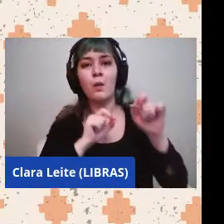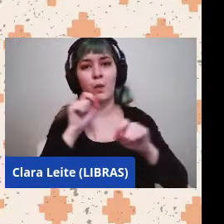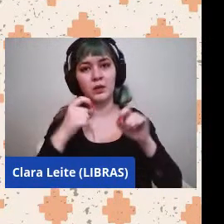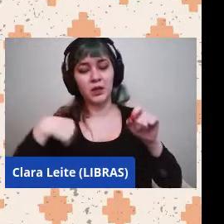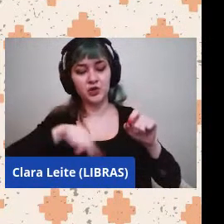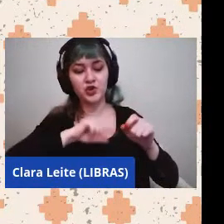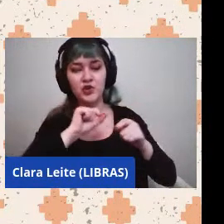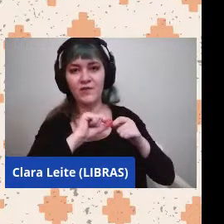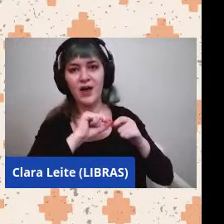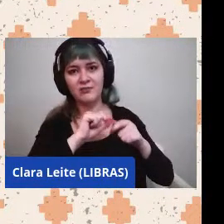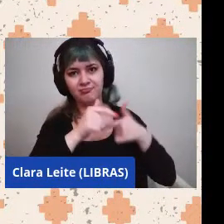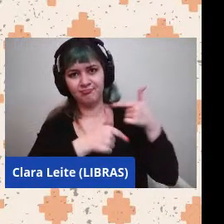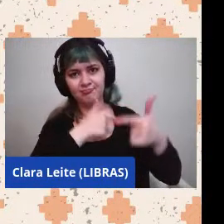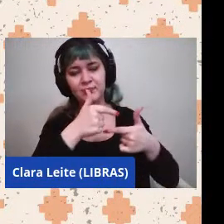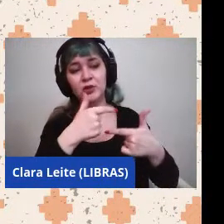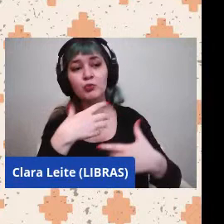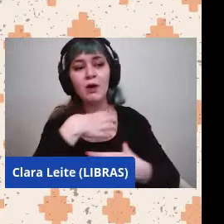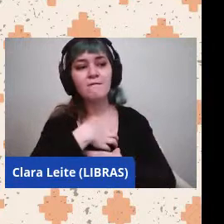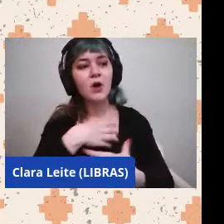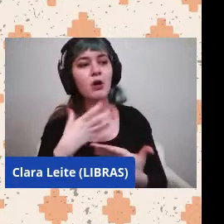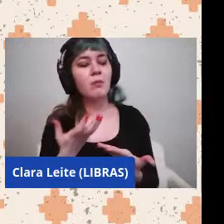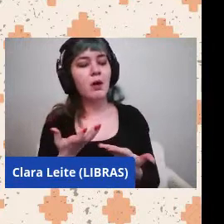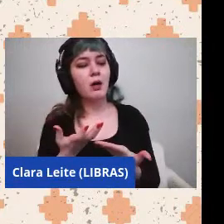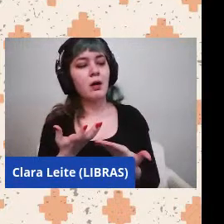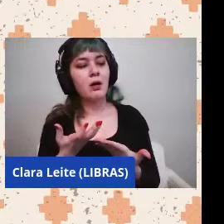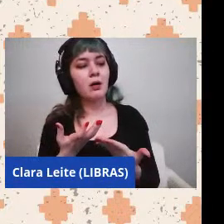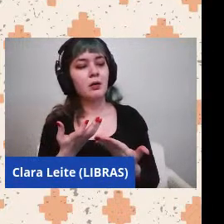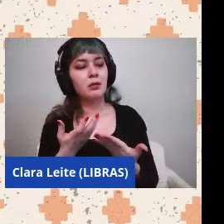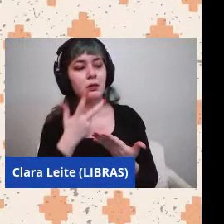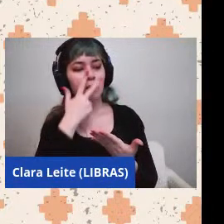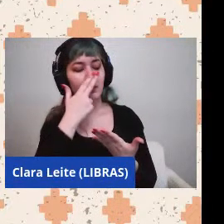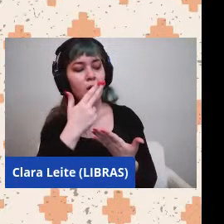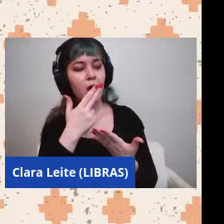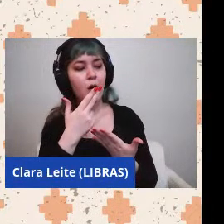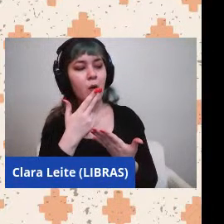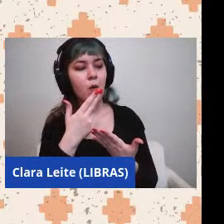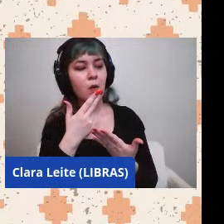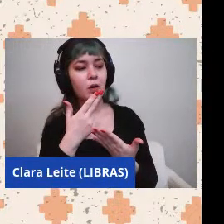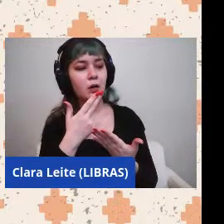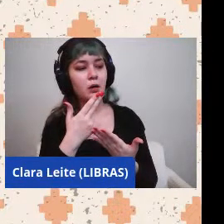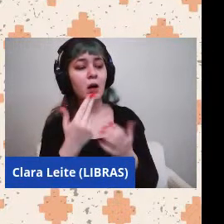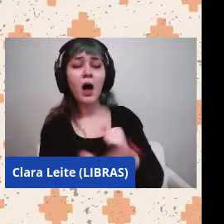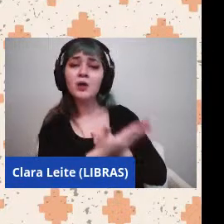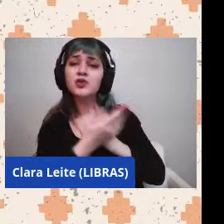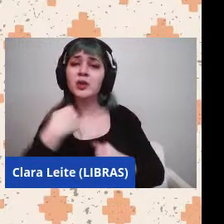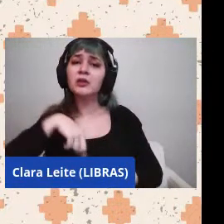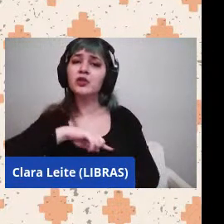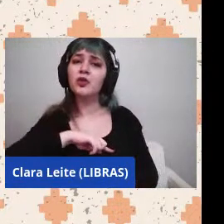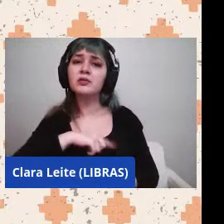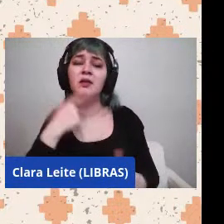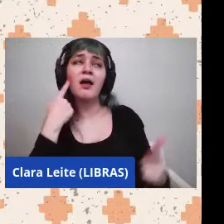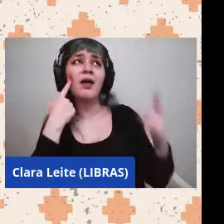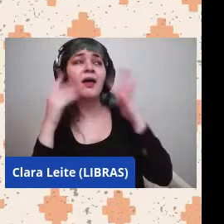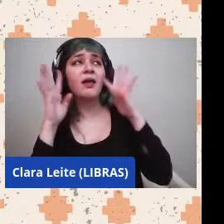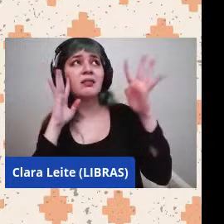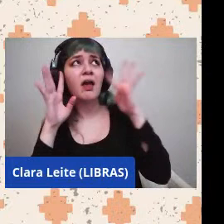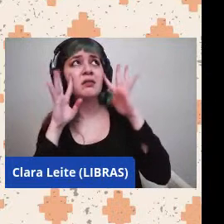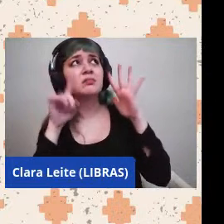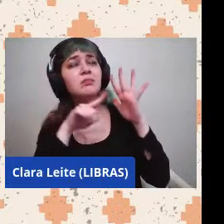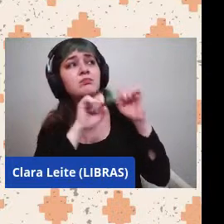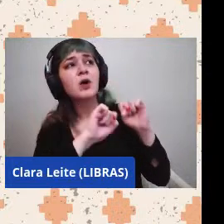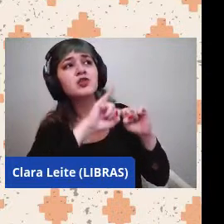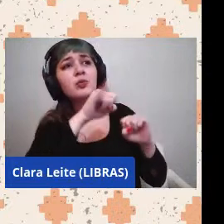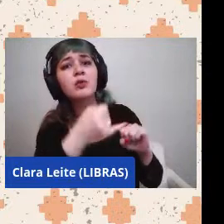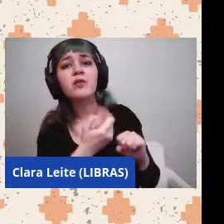do through, in a way, correcting through some of our assumptions that may benefit from